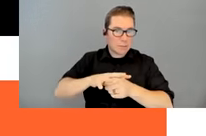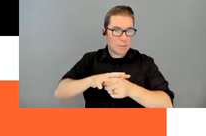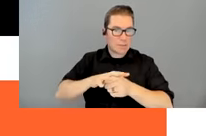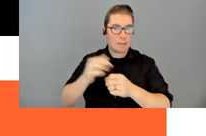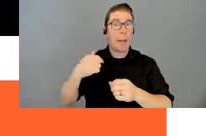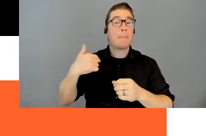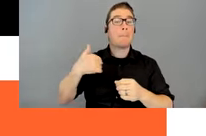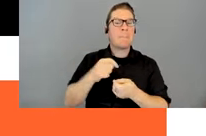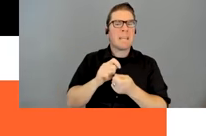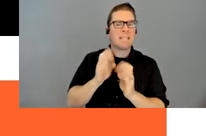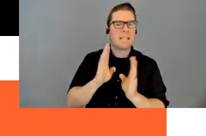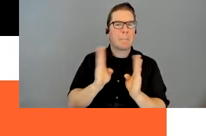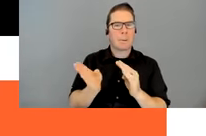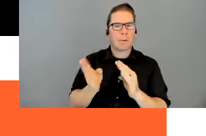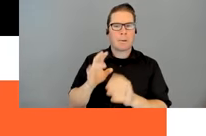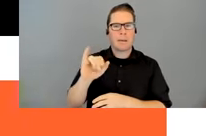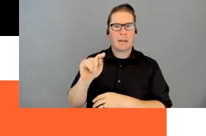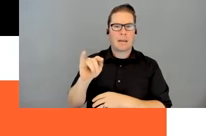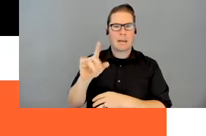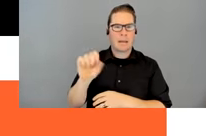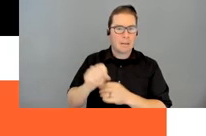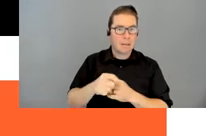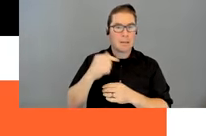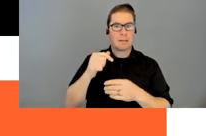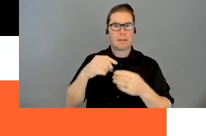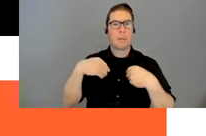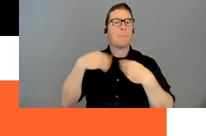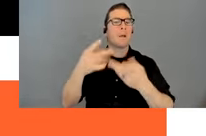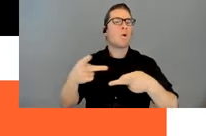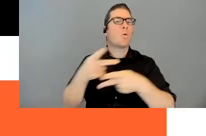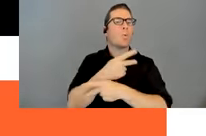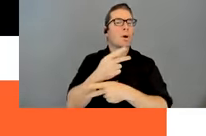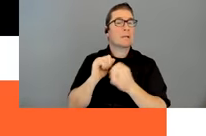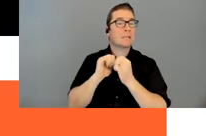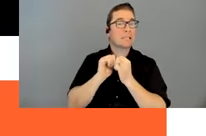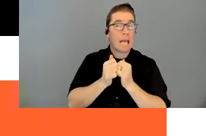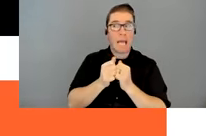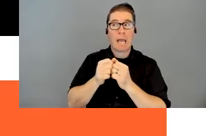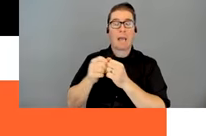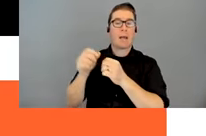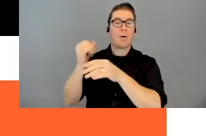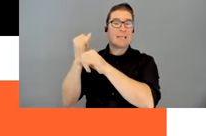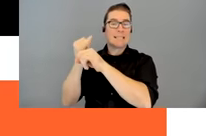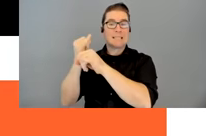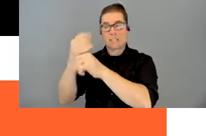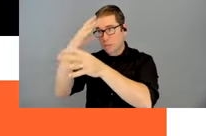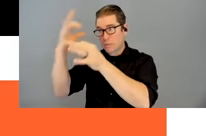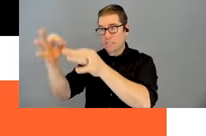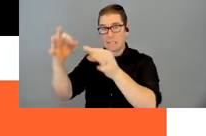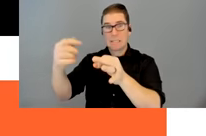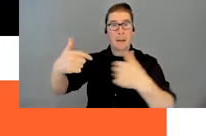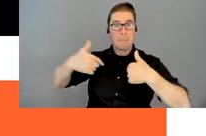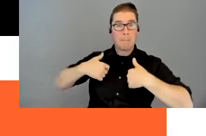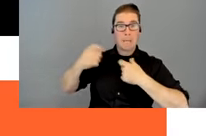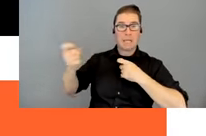italics, exacerbated by institutional decisions out of your control. And boy, COVID did